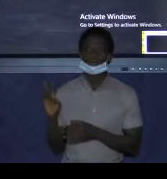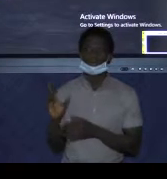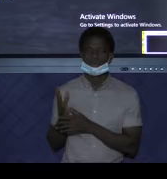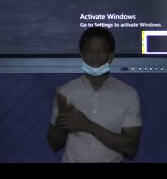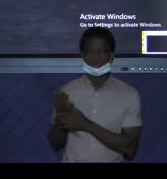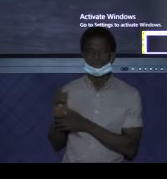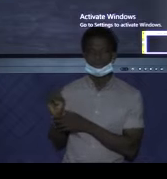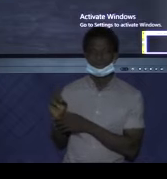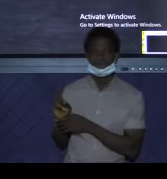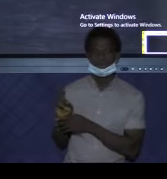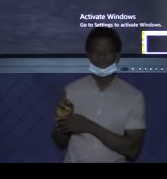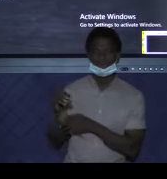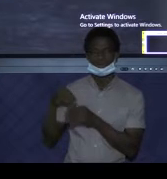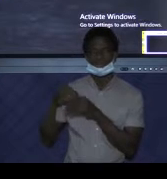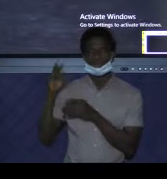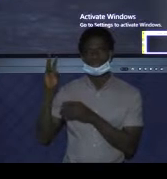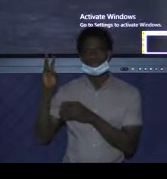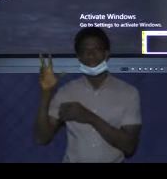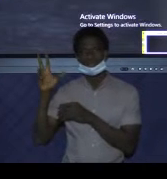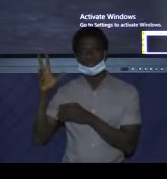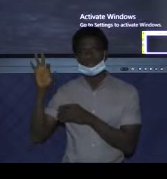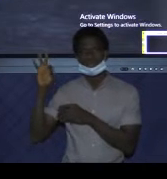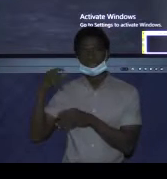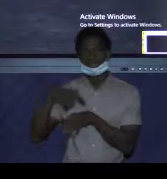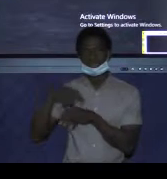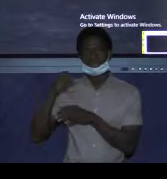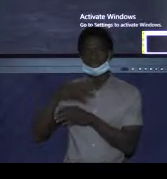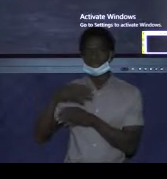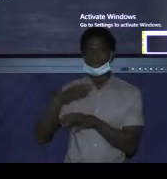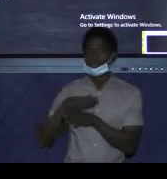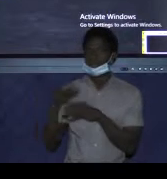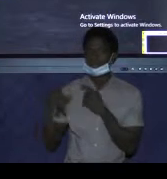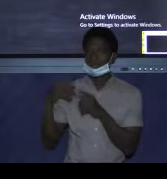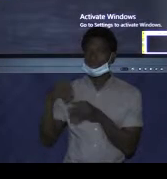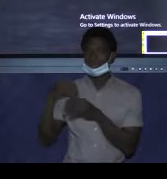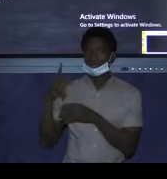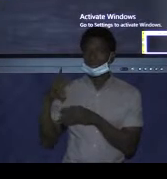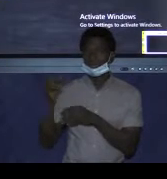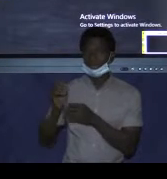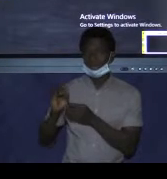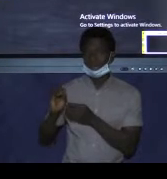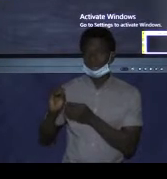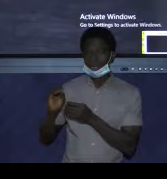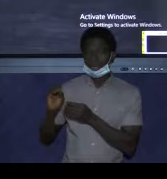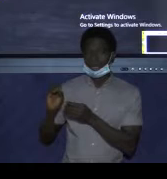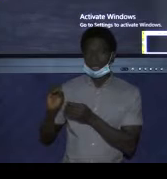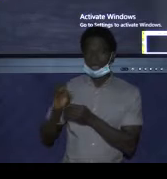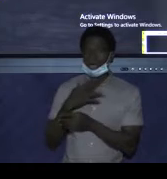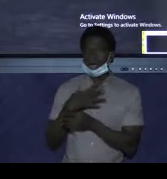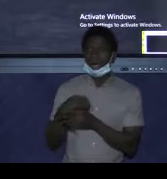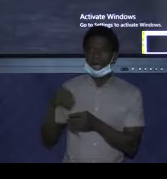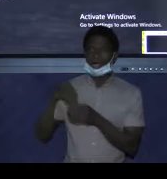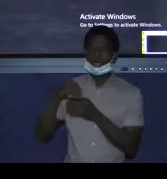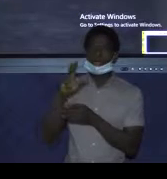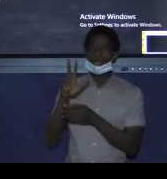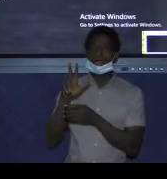7 goes here, 1. 7 goes in 63 9 times. 7 does not go in 3, so we write 0. 7 goes in 36